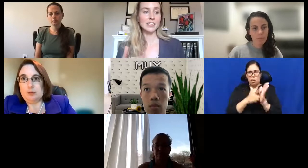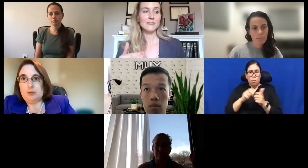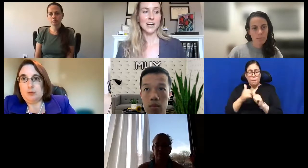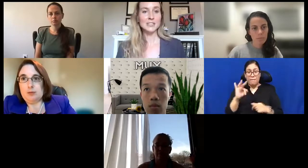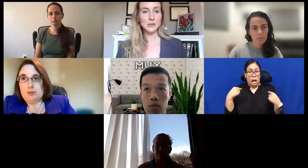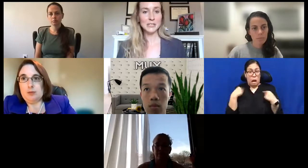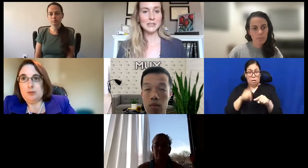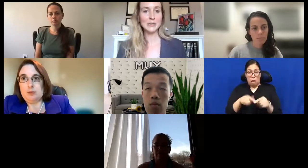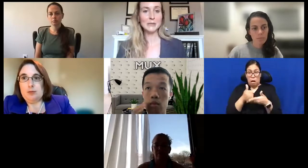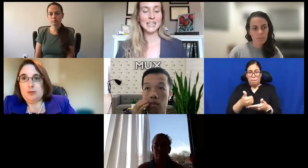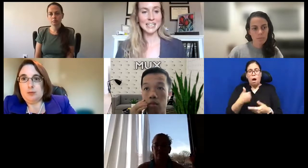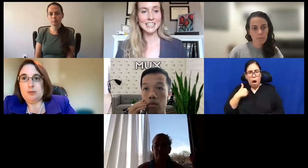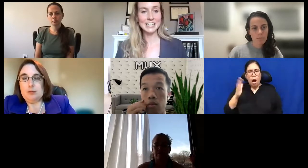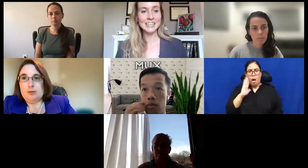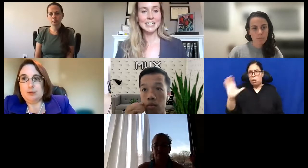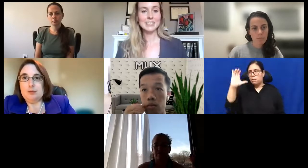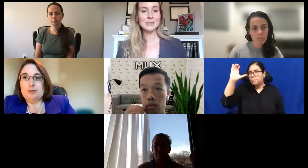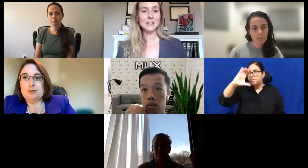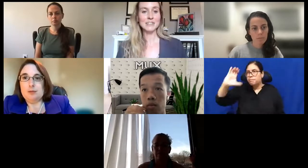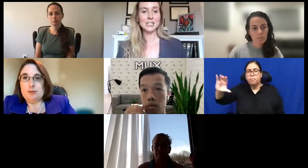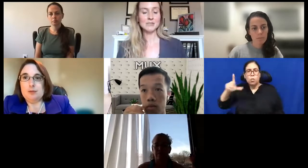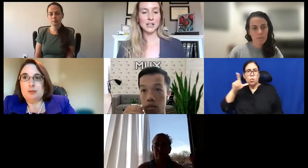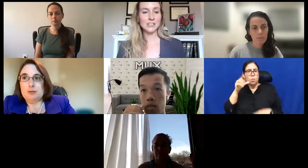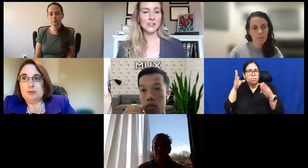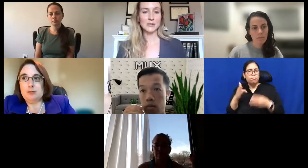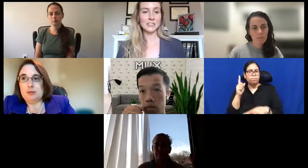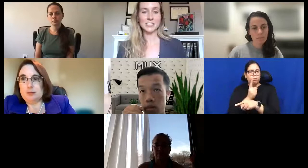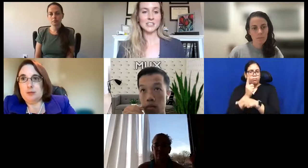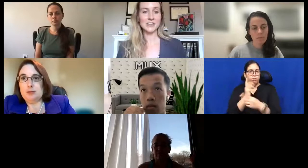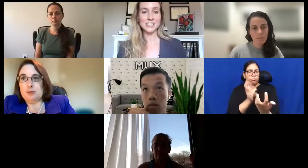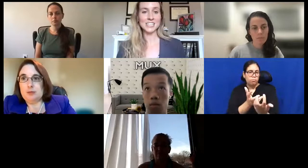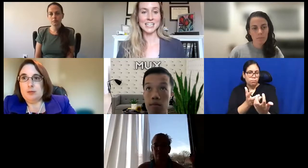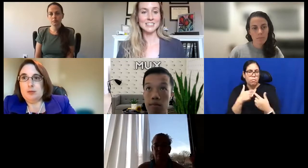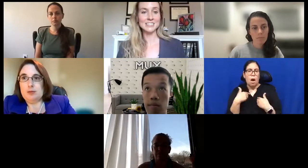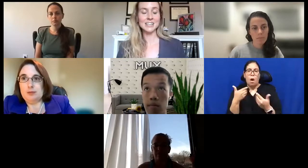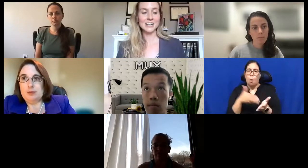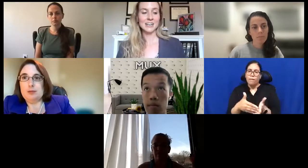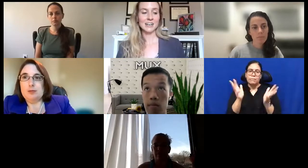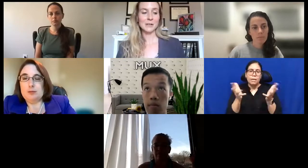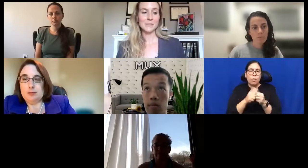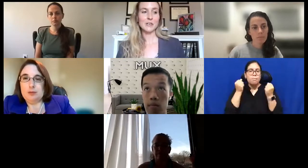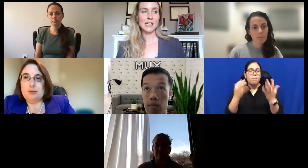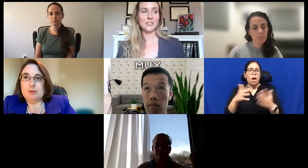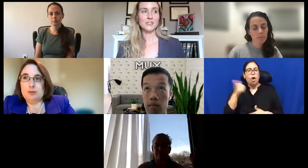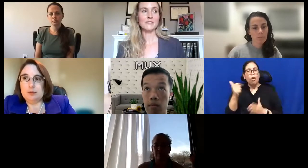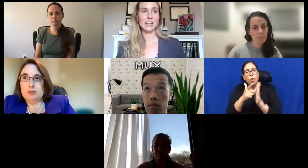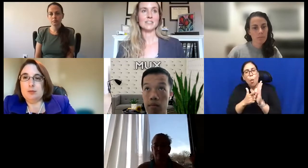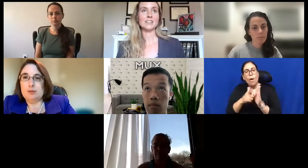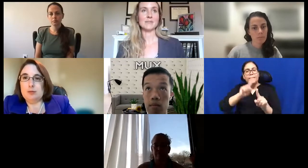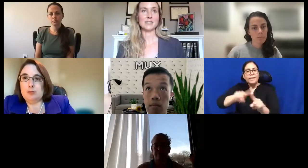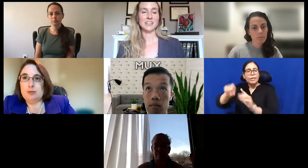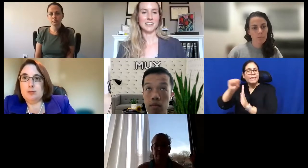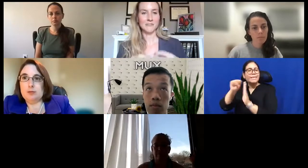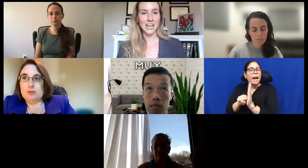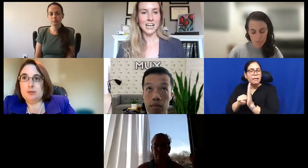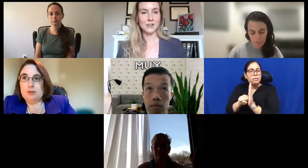will find a lawyer who can. I spent a lot of time talking to other lawyers in other states, trying to find